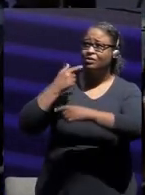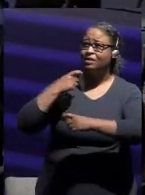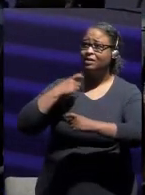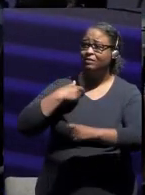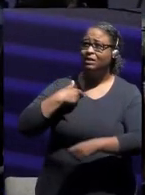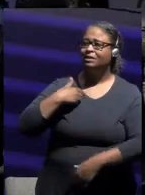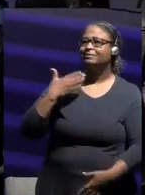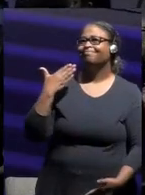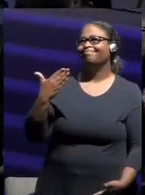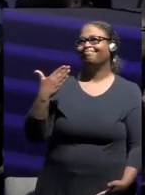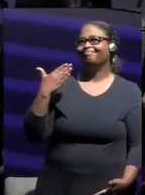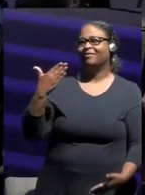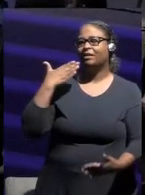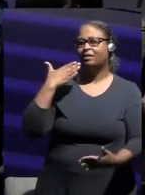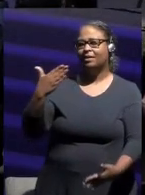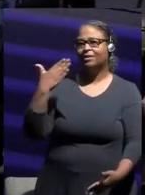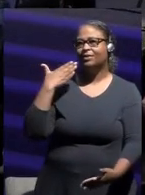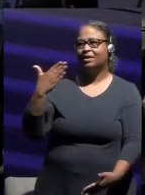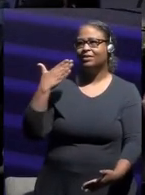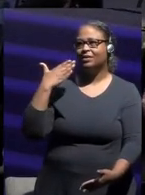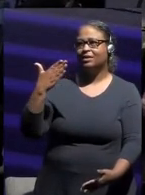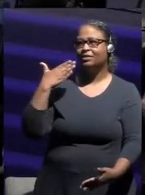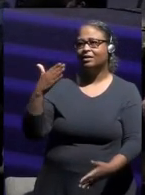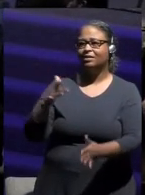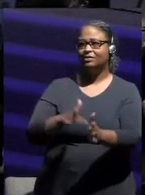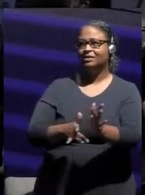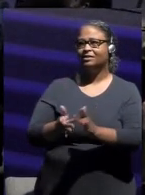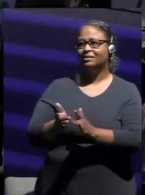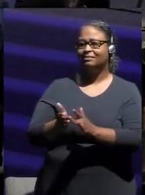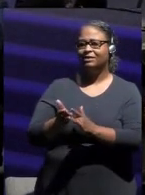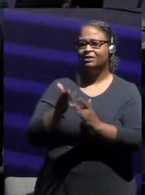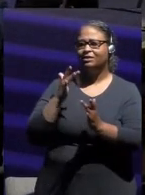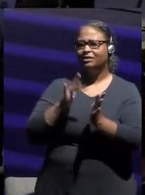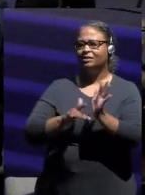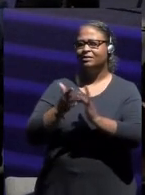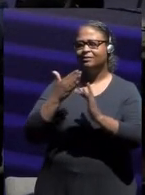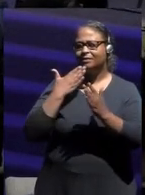you, Jesus. Thank you, Jesus. Thank you, Jesus. Thank you, Jesus.